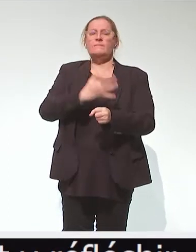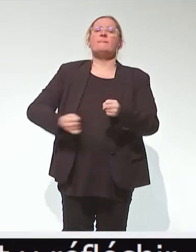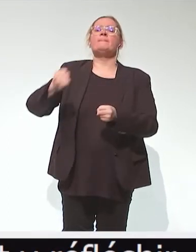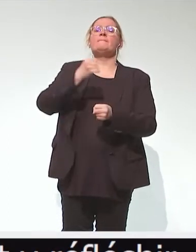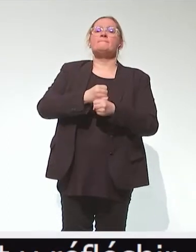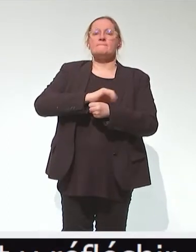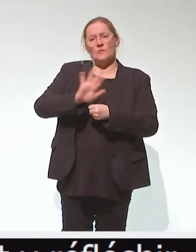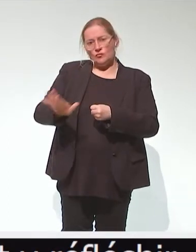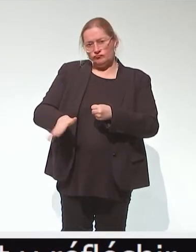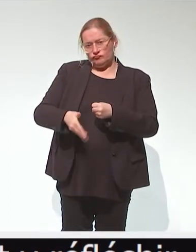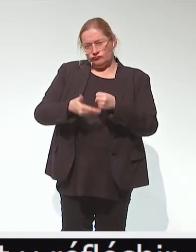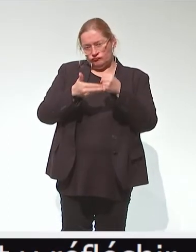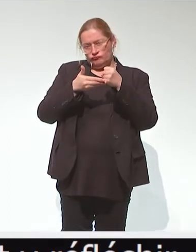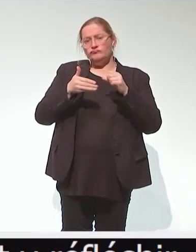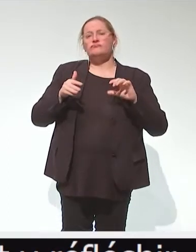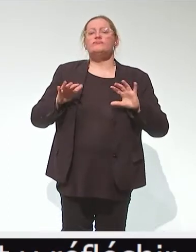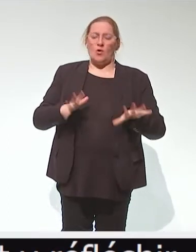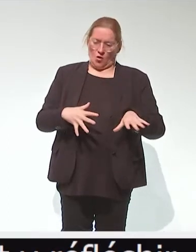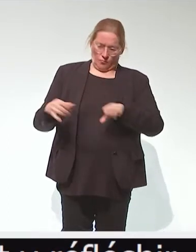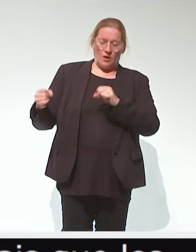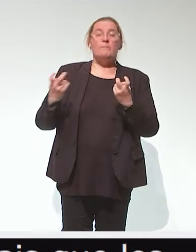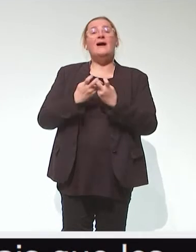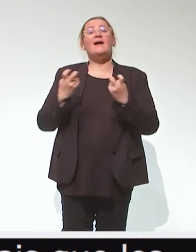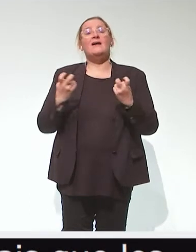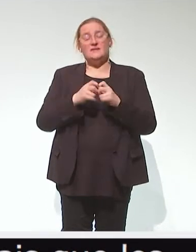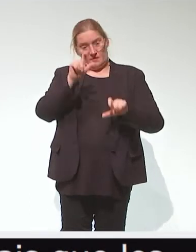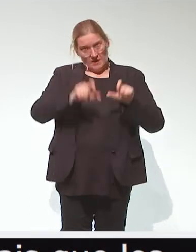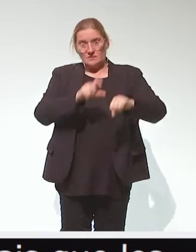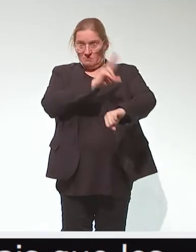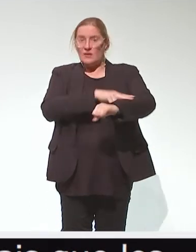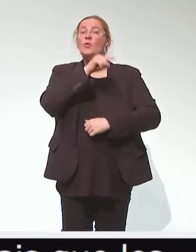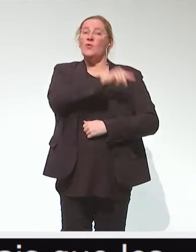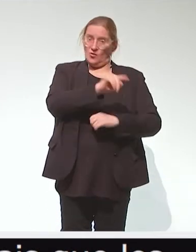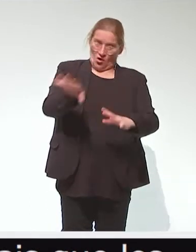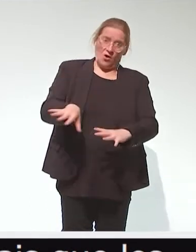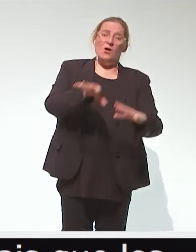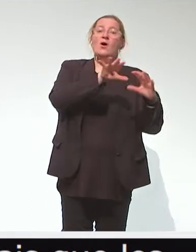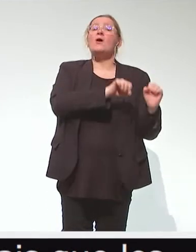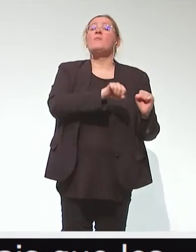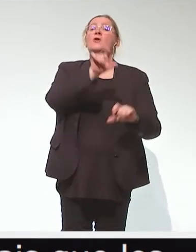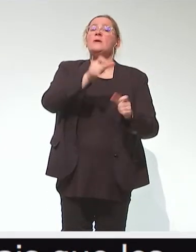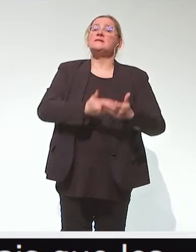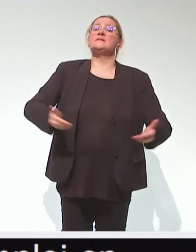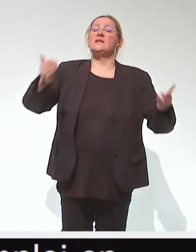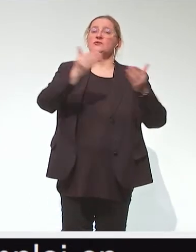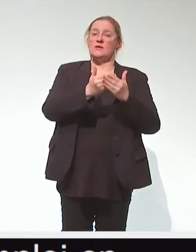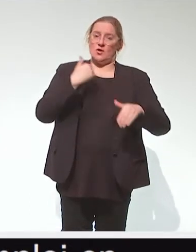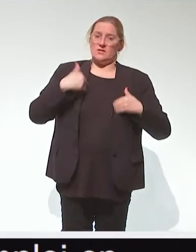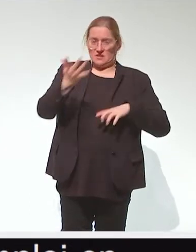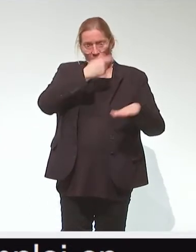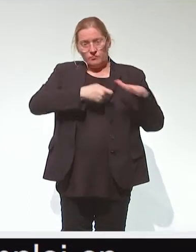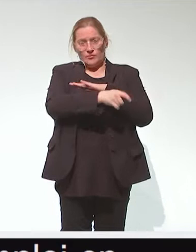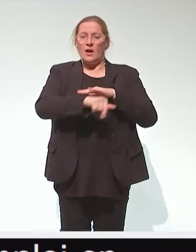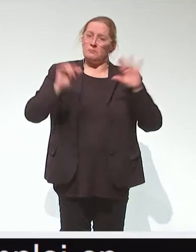by subsidizing the employers. Again, congratulations, France, and hopefully other countries are going to do the same. So